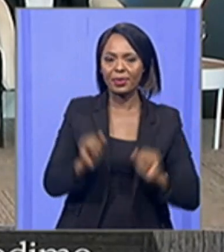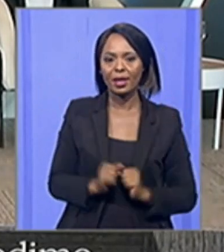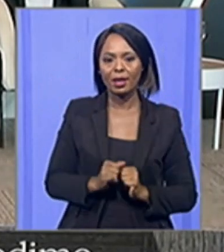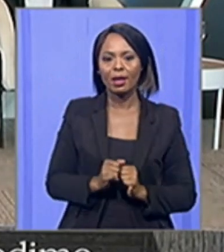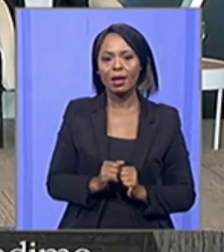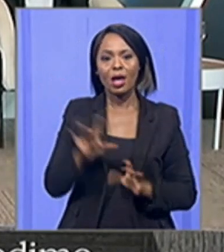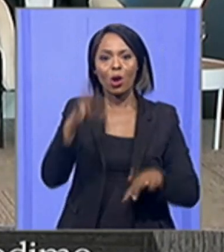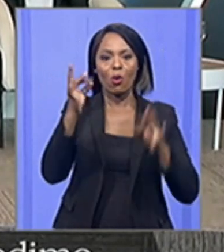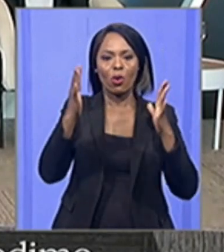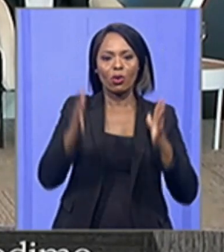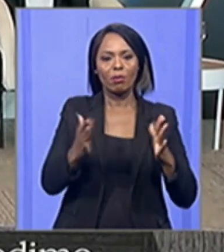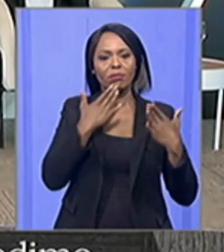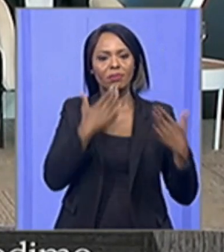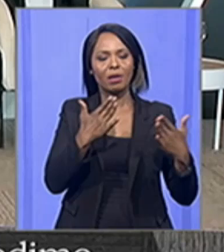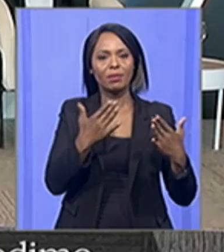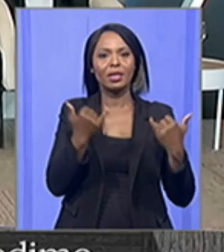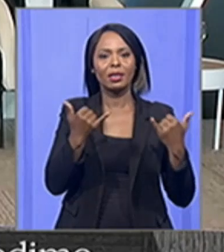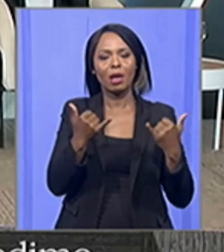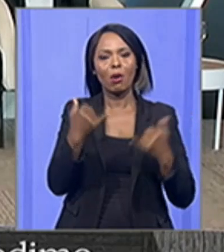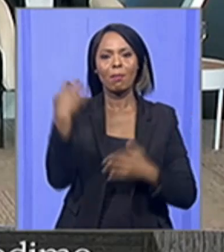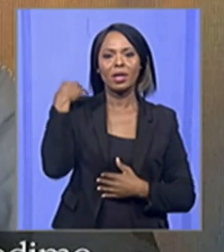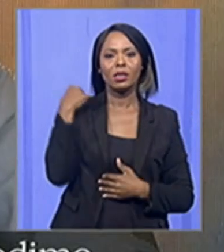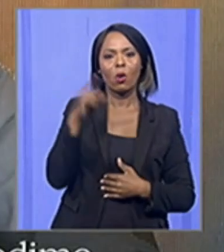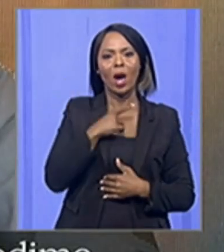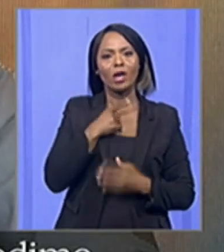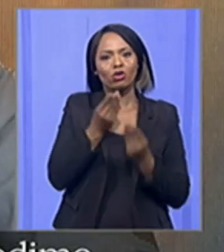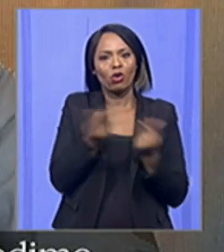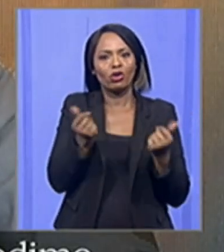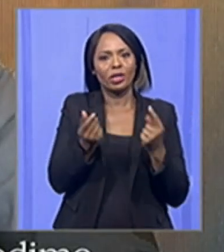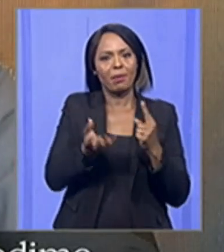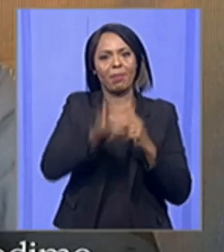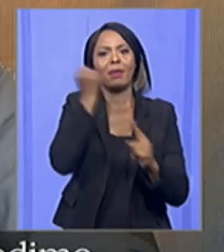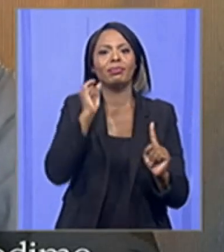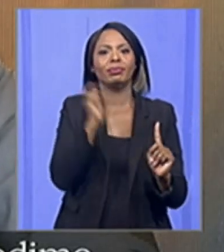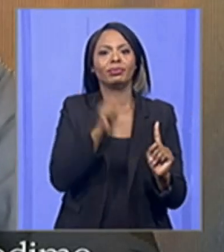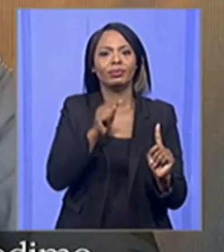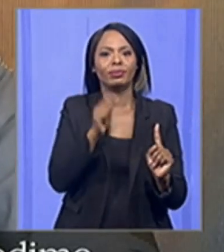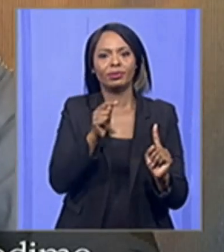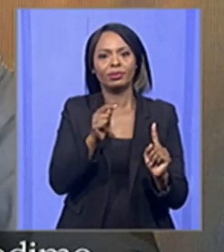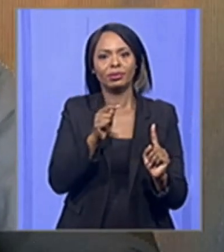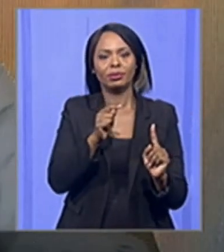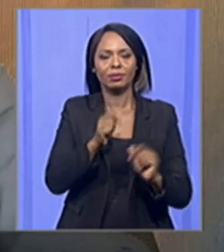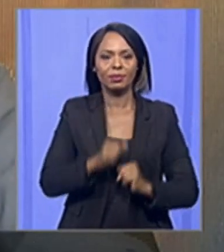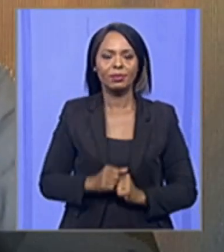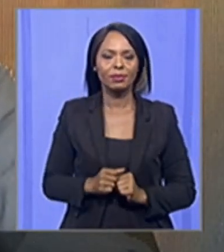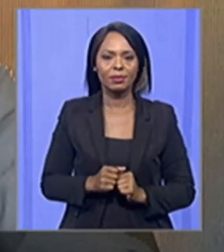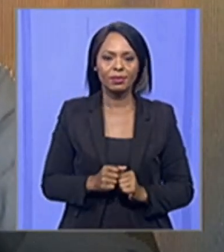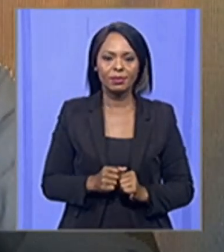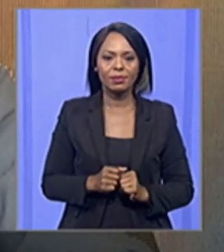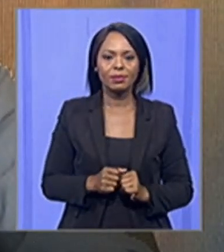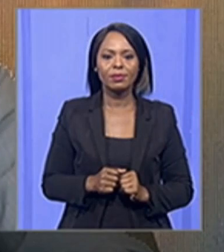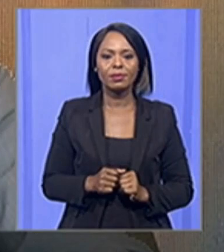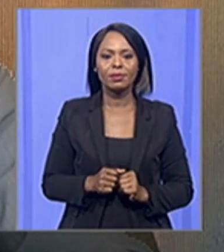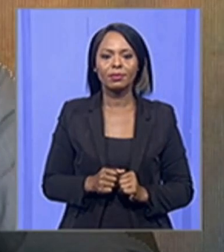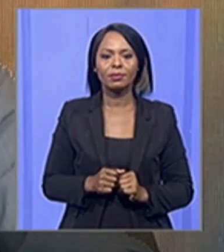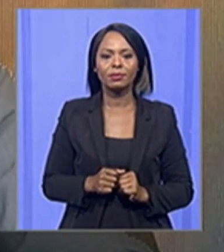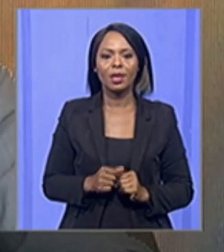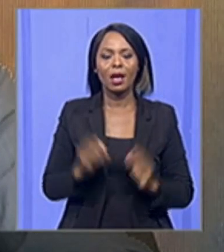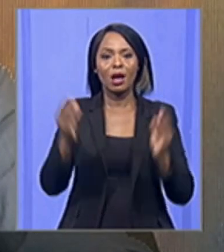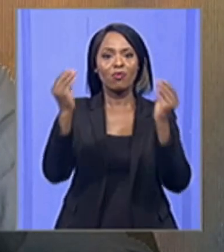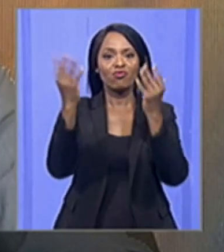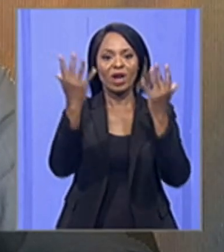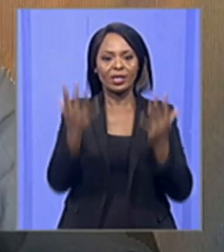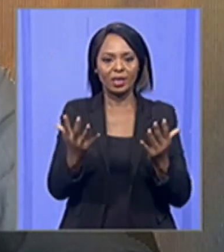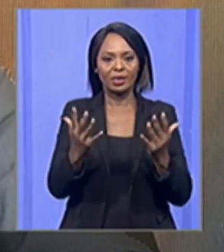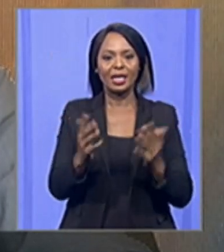tona ka go tla ka tharollo go dikoloto tša naga. So overall, I would give the budget 7